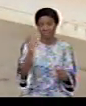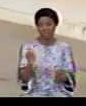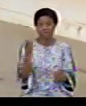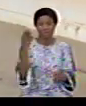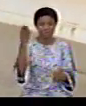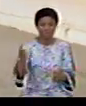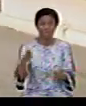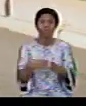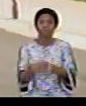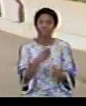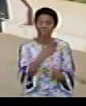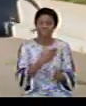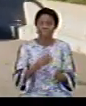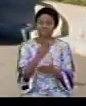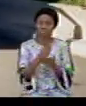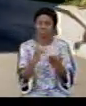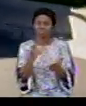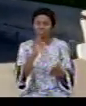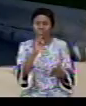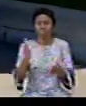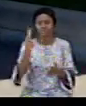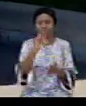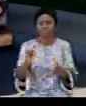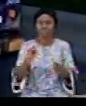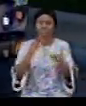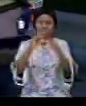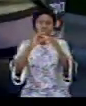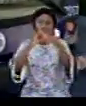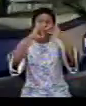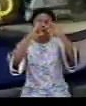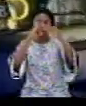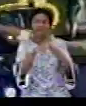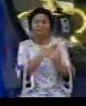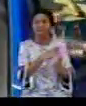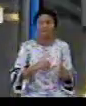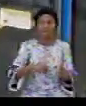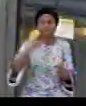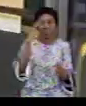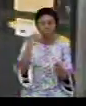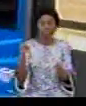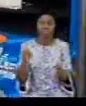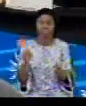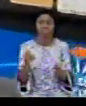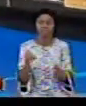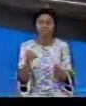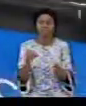know, loudspeaker, and is saying that, you know, this one will do you good, and this one will. They